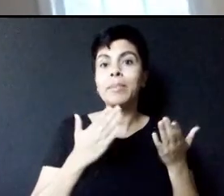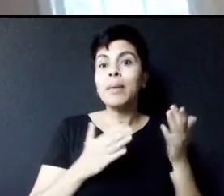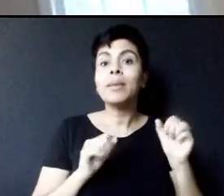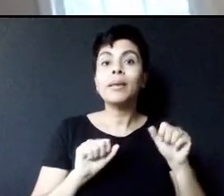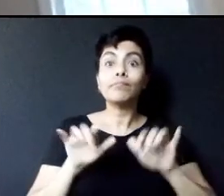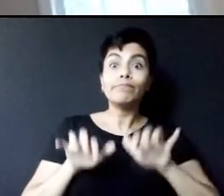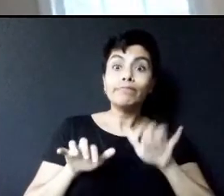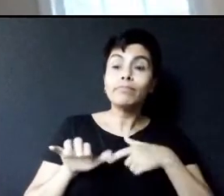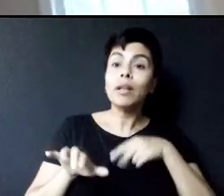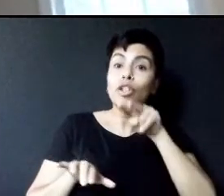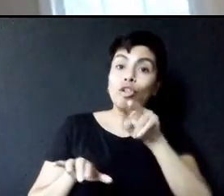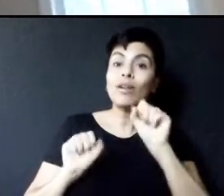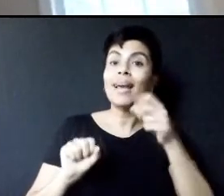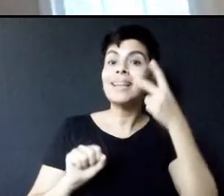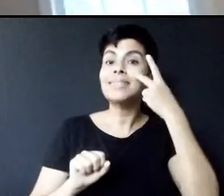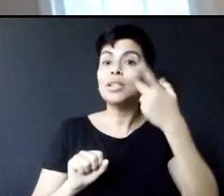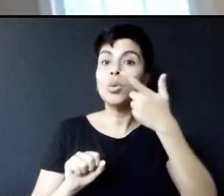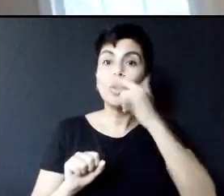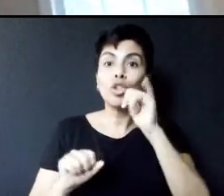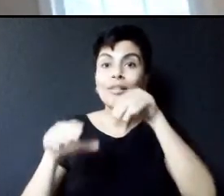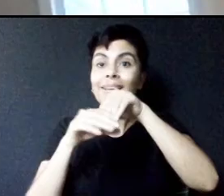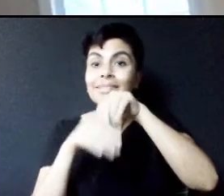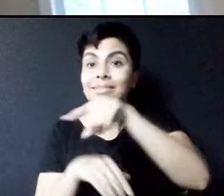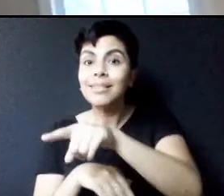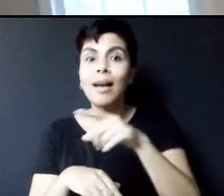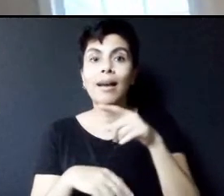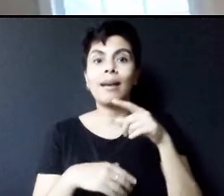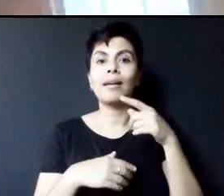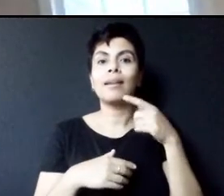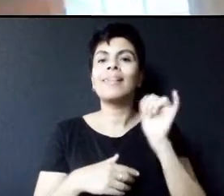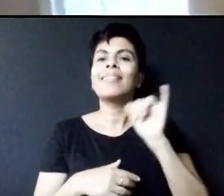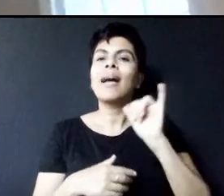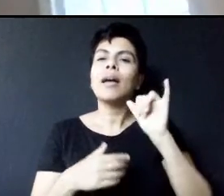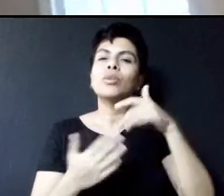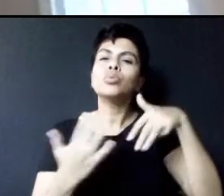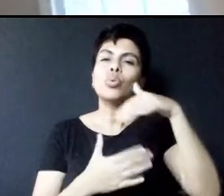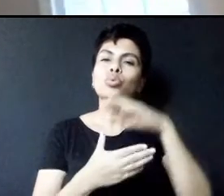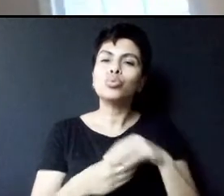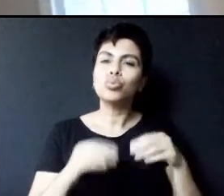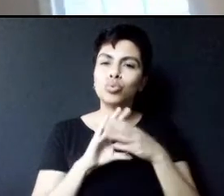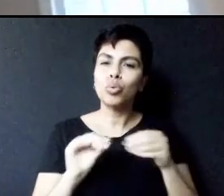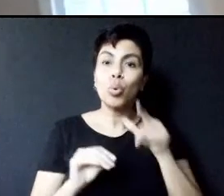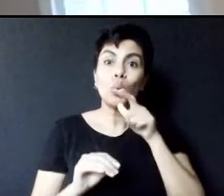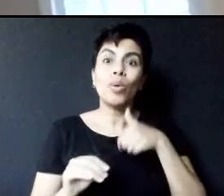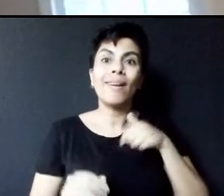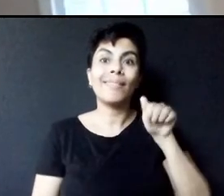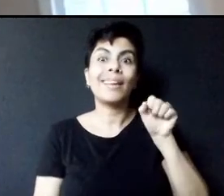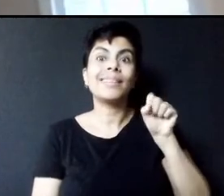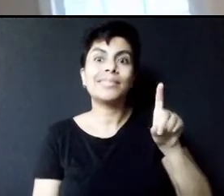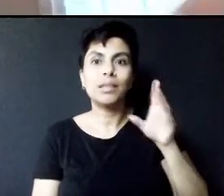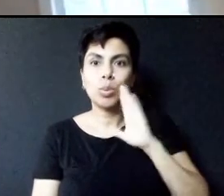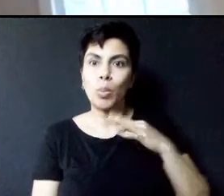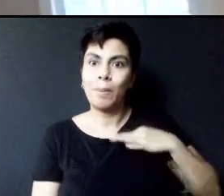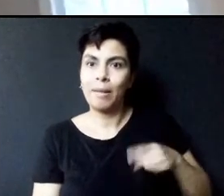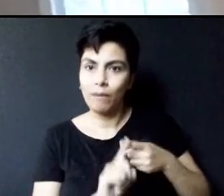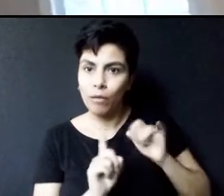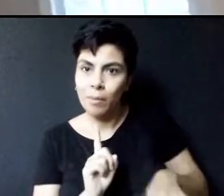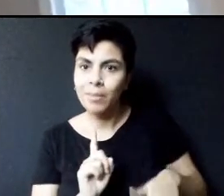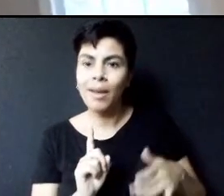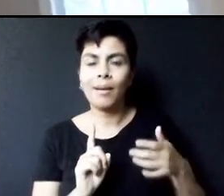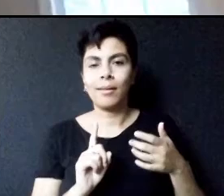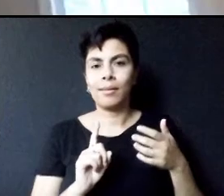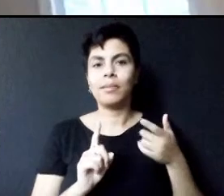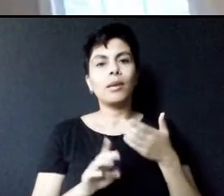them to see parts of the museum or be able to discuss what a trip would look like. I'm thinking of the kinds of social stories that some children with ASD benefit